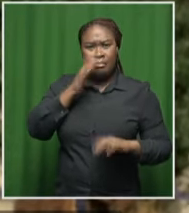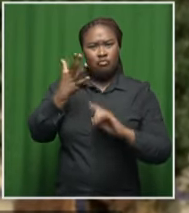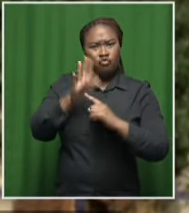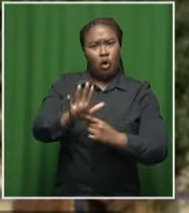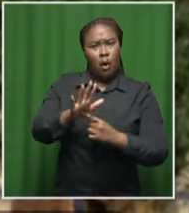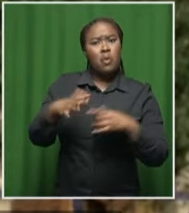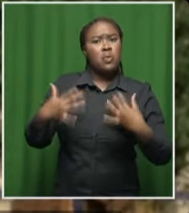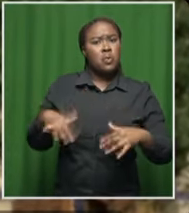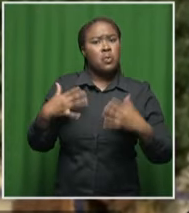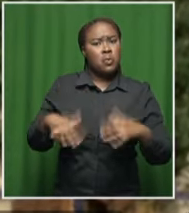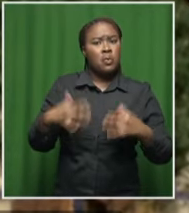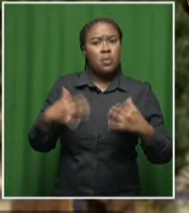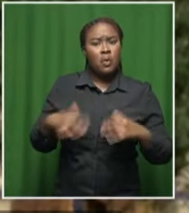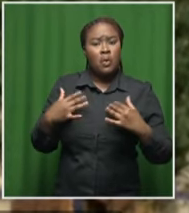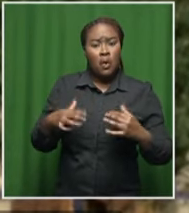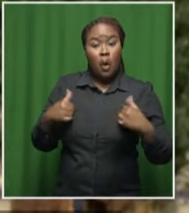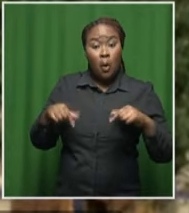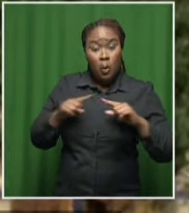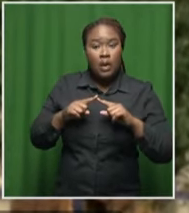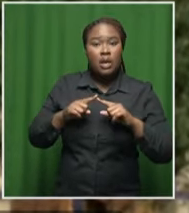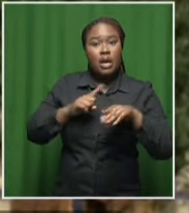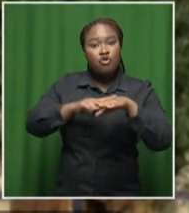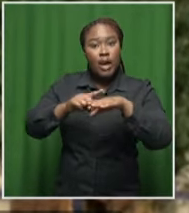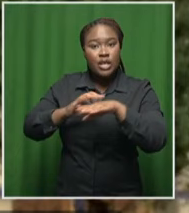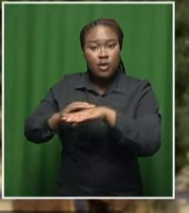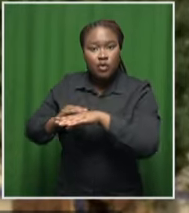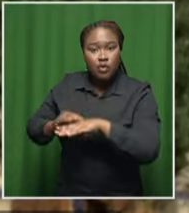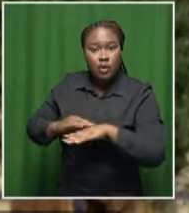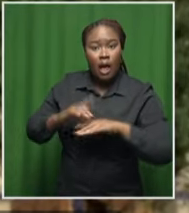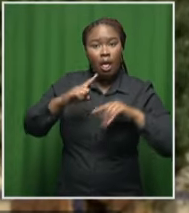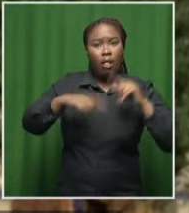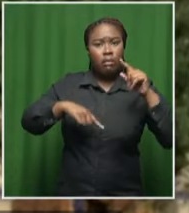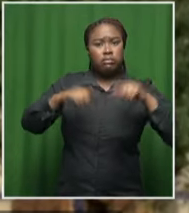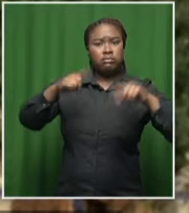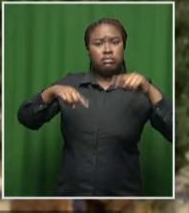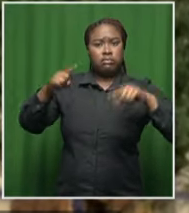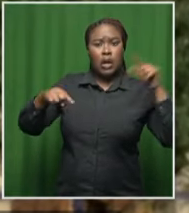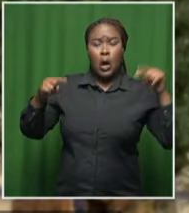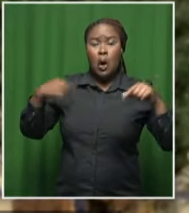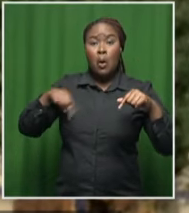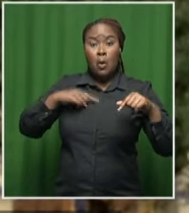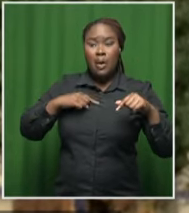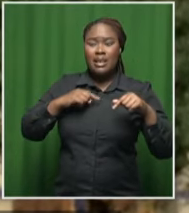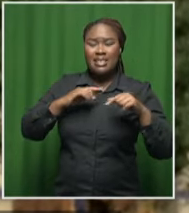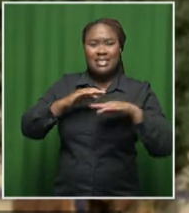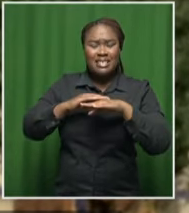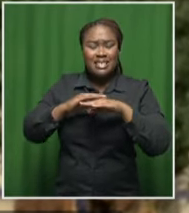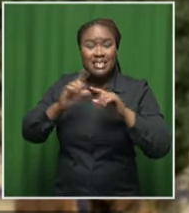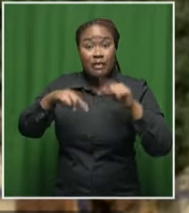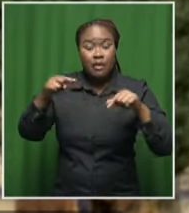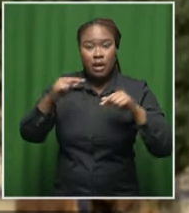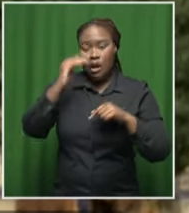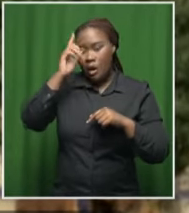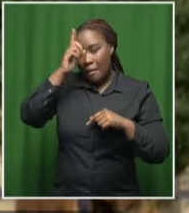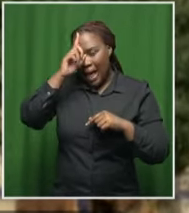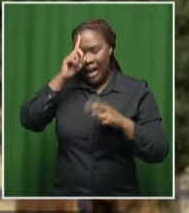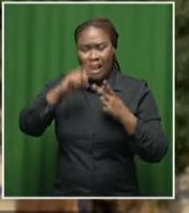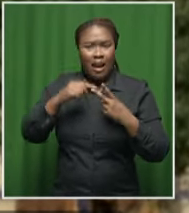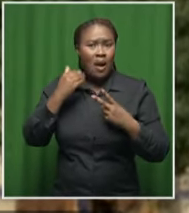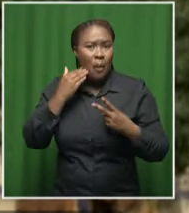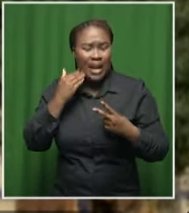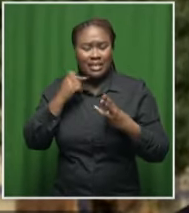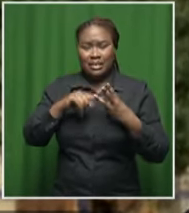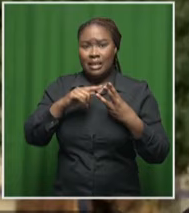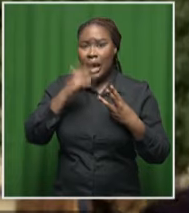shows you that we are actually the party with the highest representative demographic of what South Africa